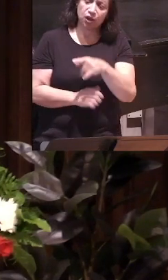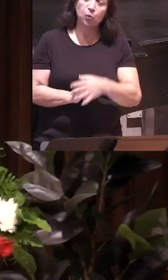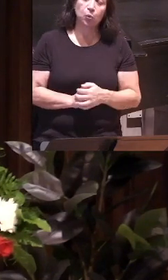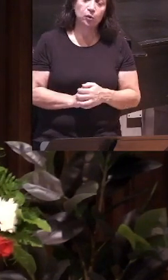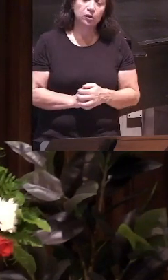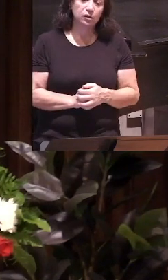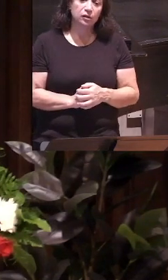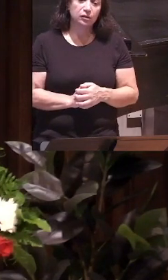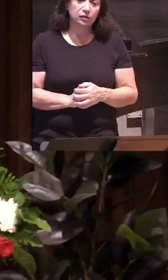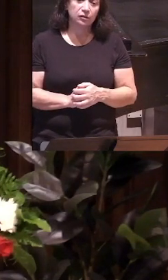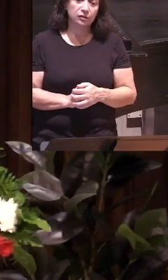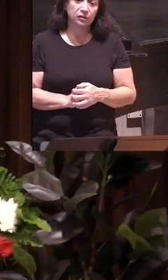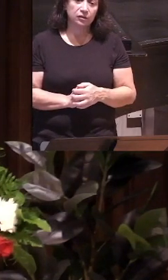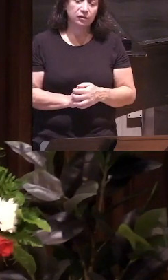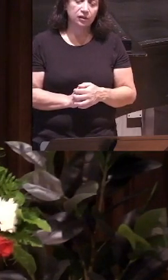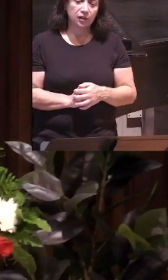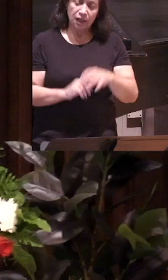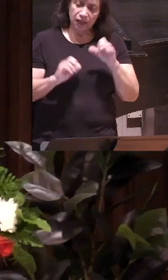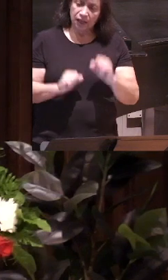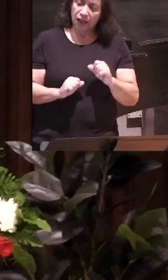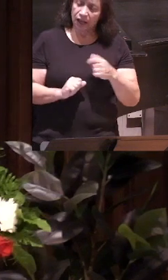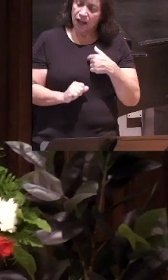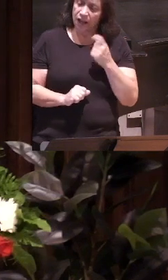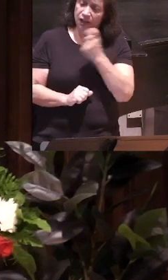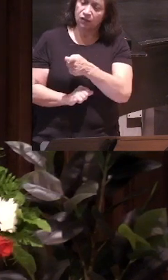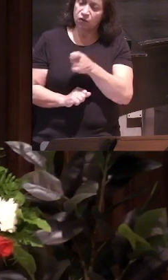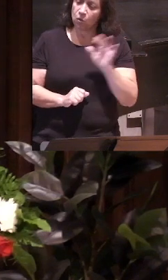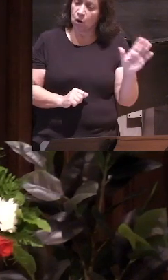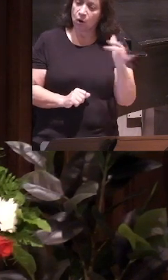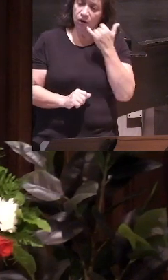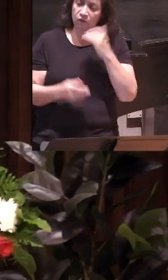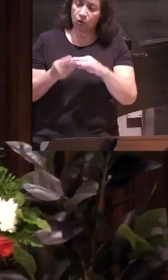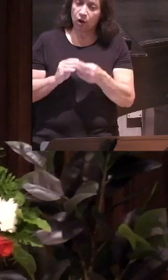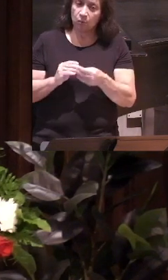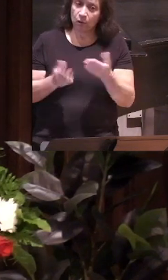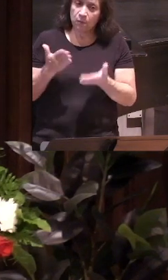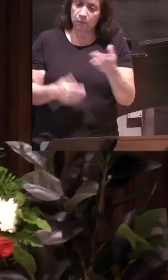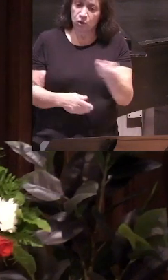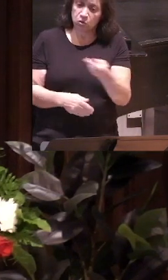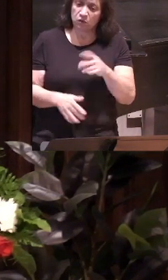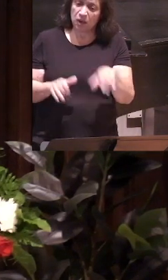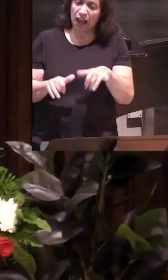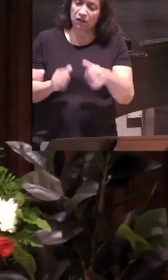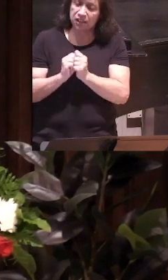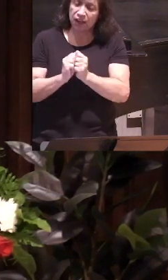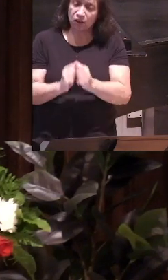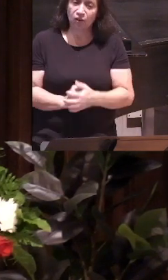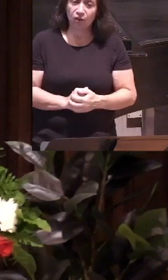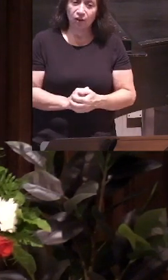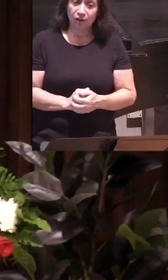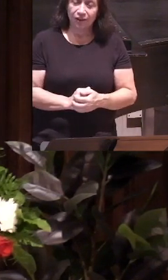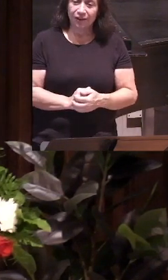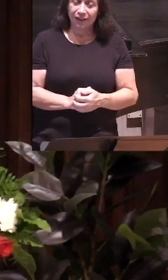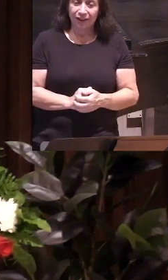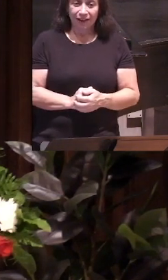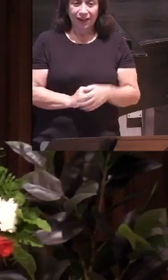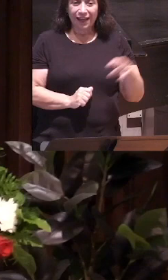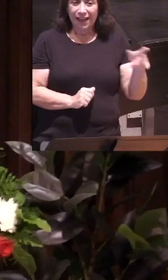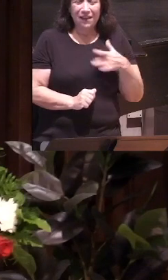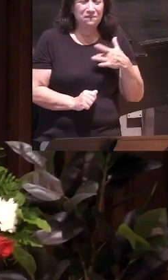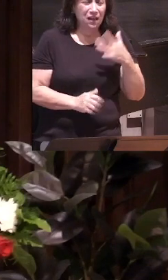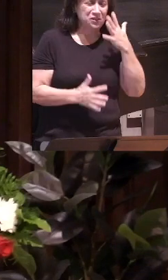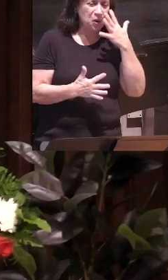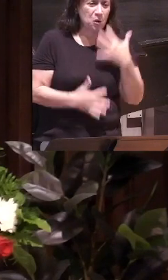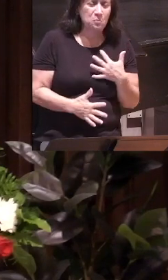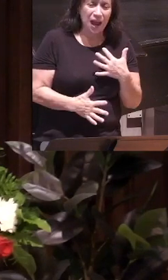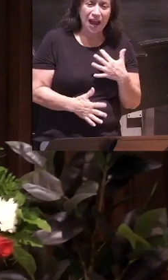And can I give you her number? And can y'all start hanging out? Because he felt so bad that he